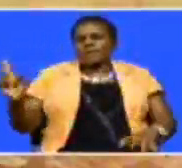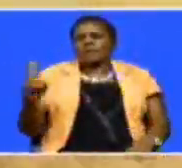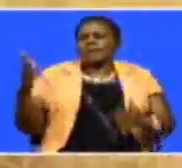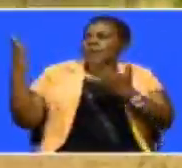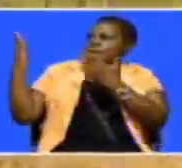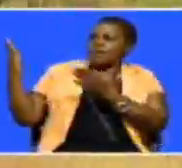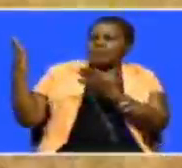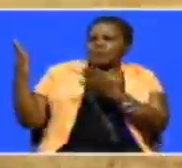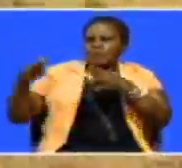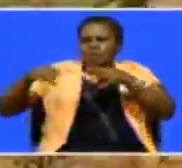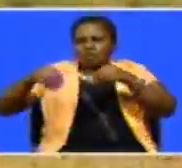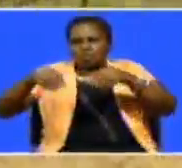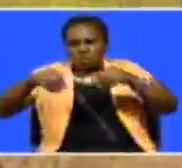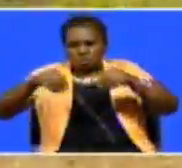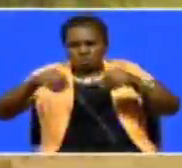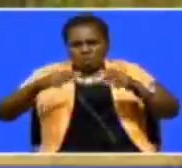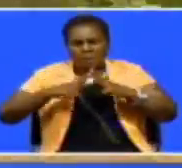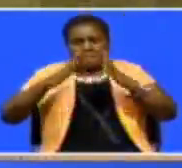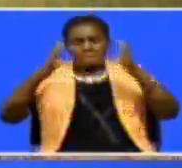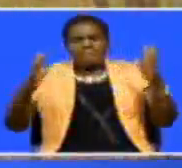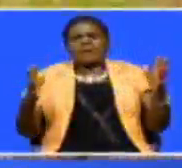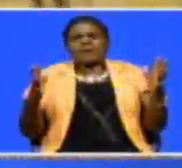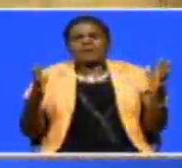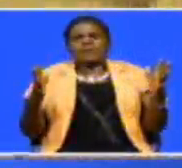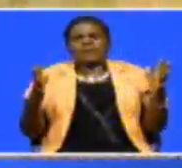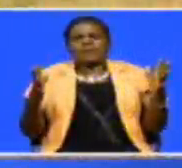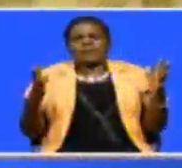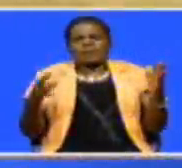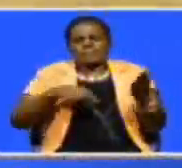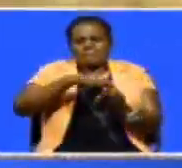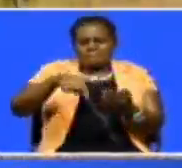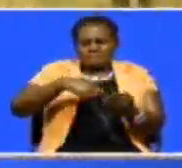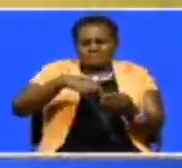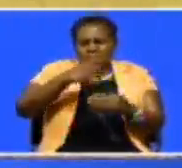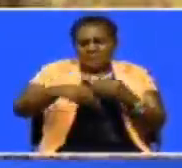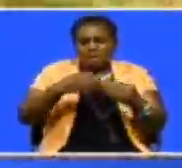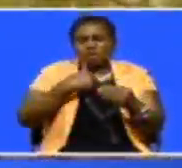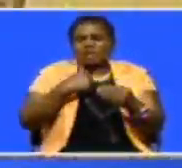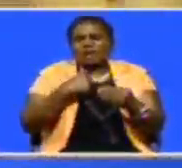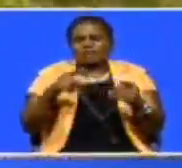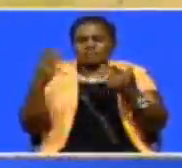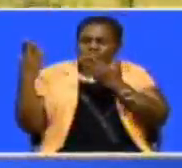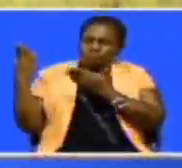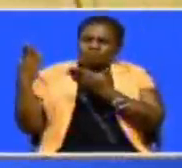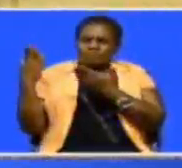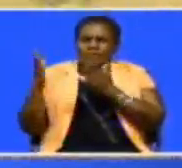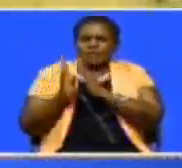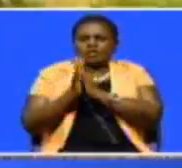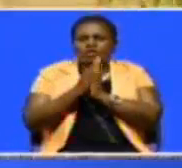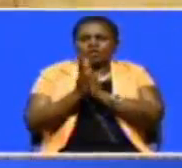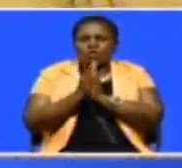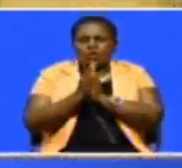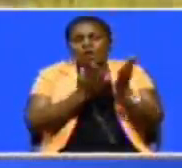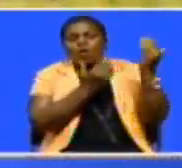Here, volcanic soils create lush pasture rich in both minerals and nutrients. And it's here that the story of